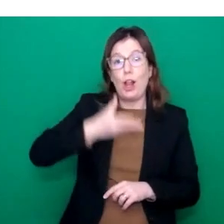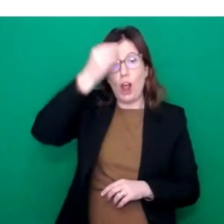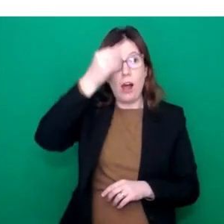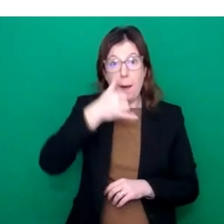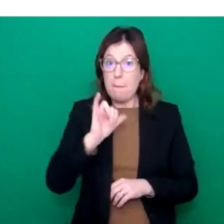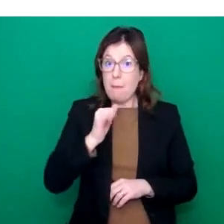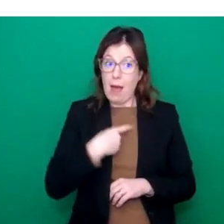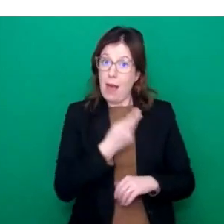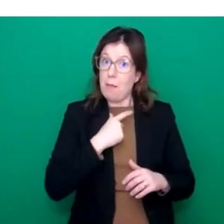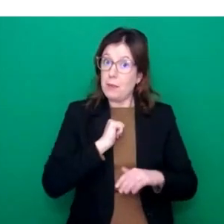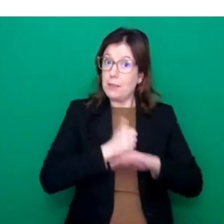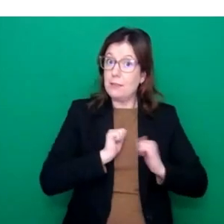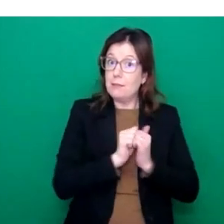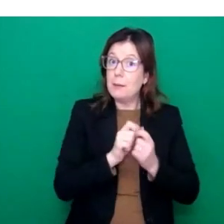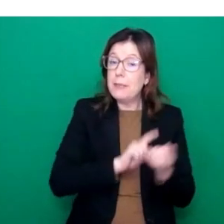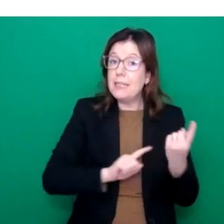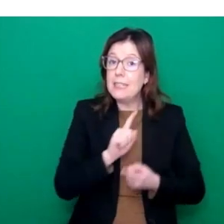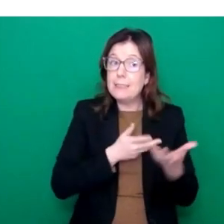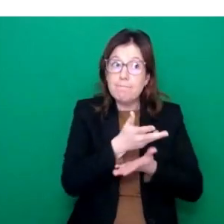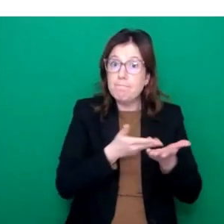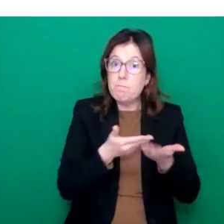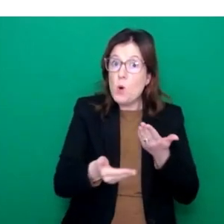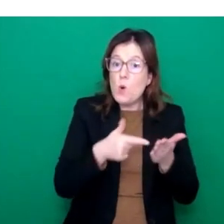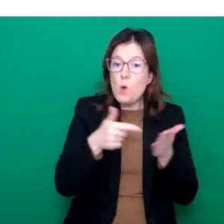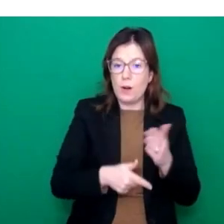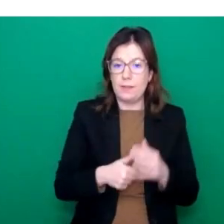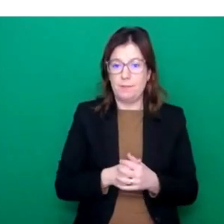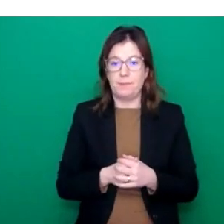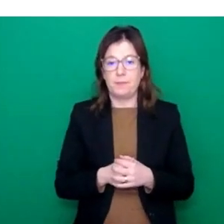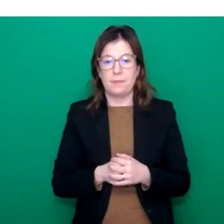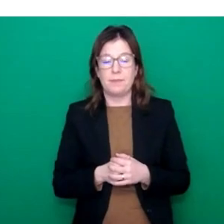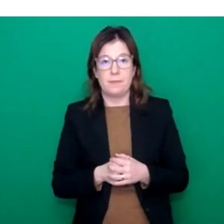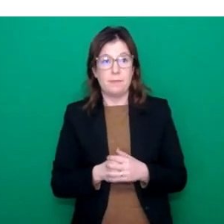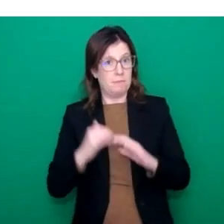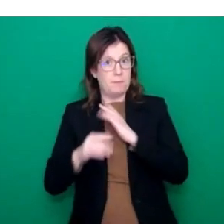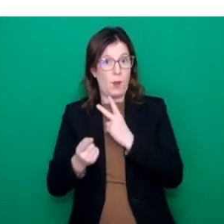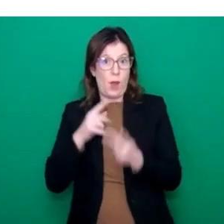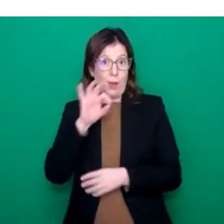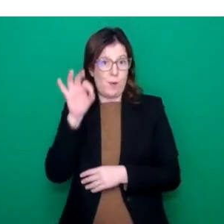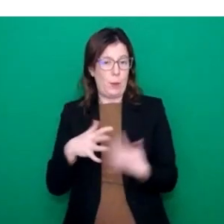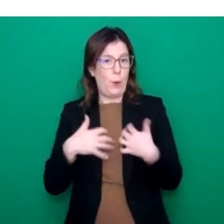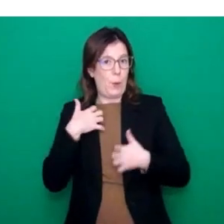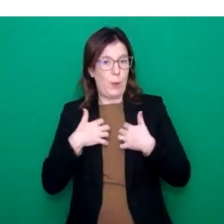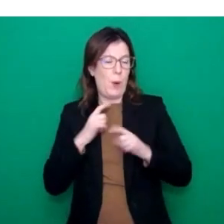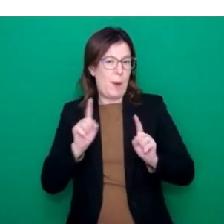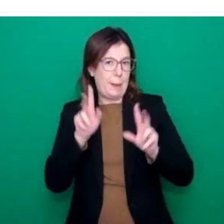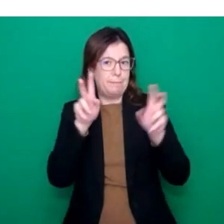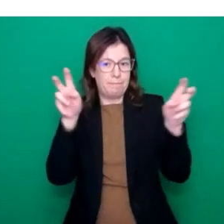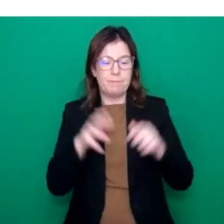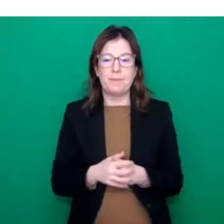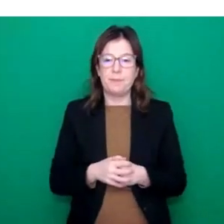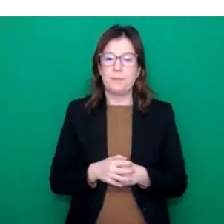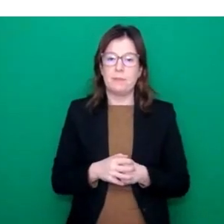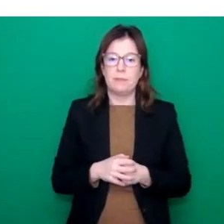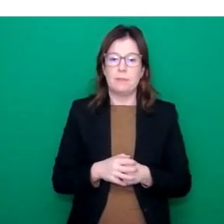to talk about that one. So coming on to another question in the slide, I thought was very interesting. And the question is, how would you deal